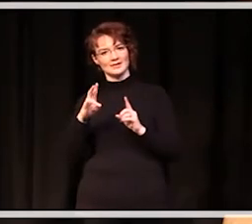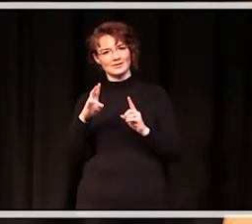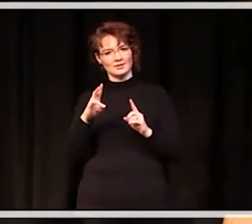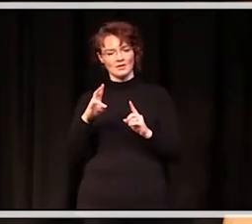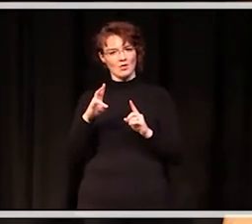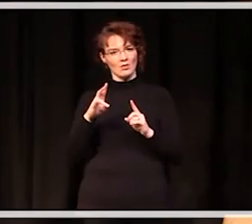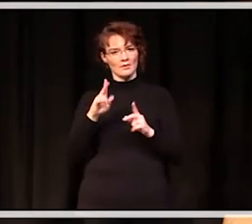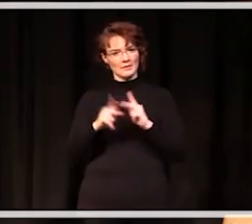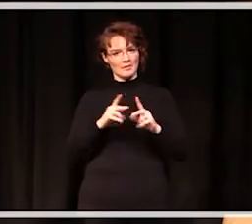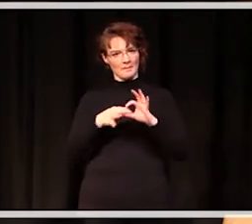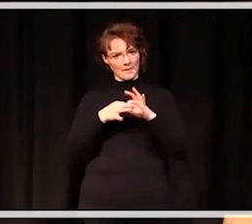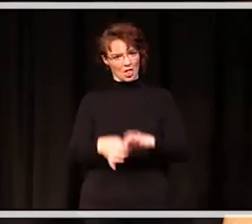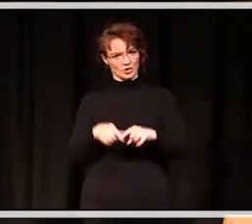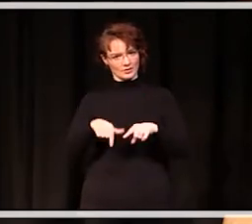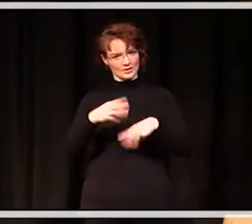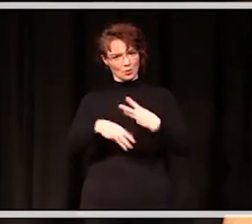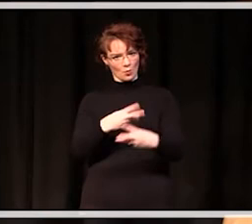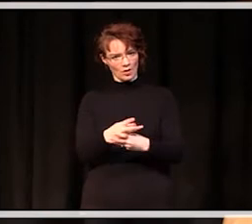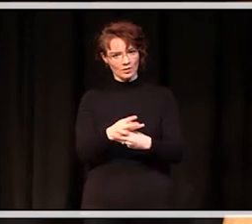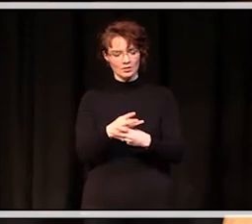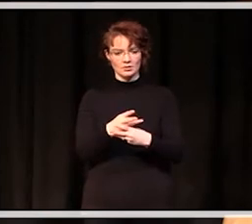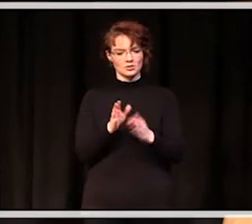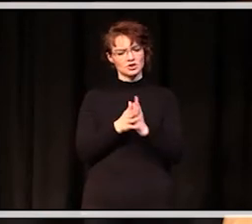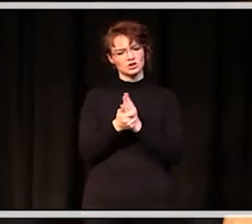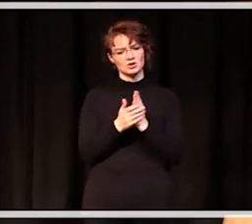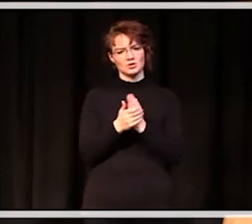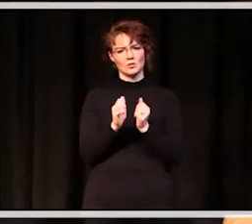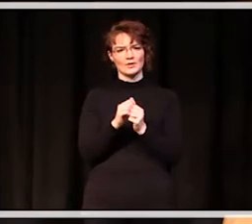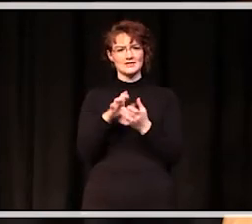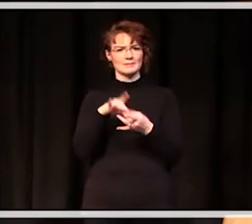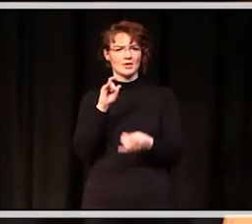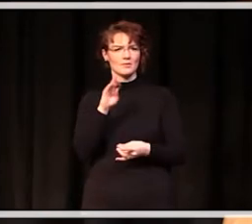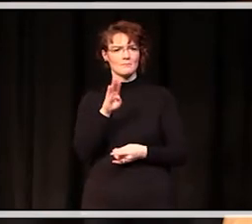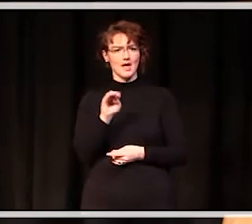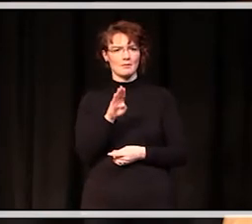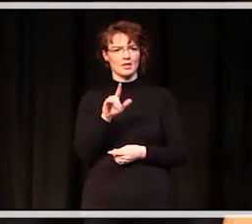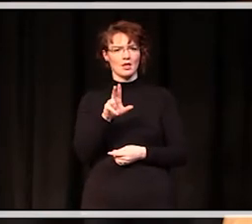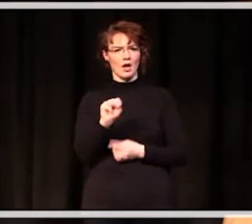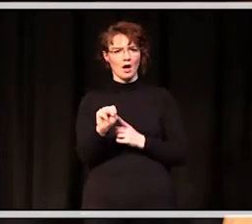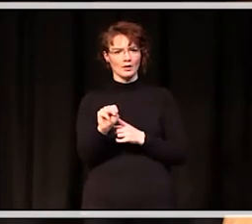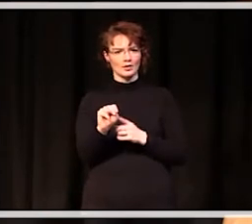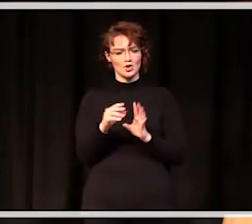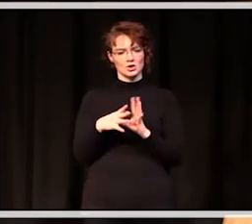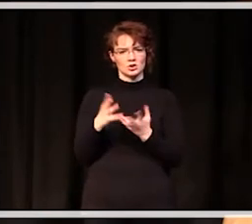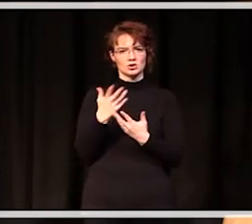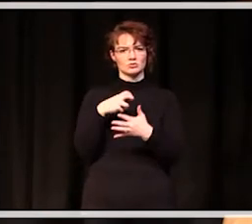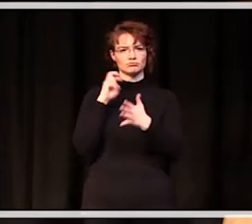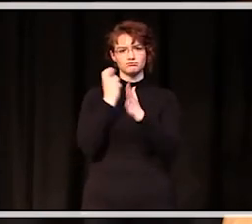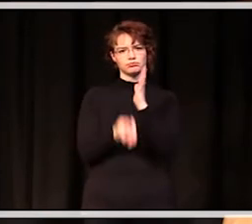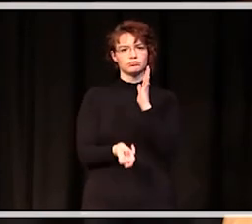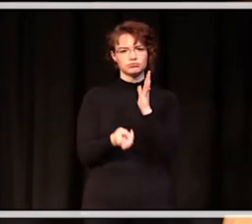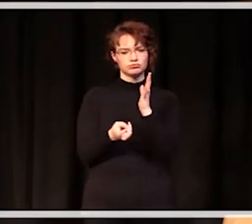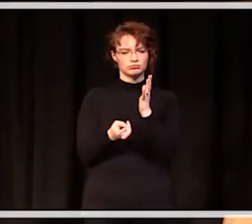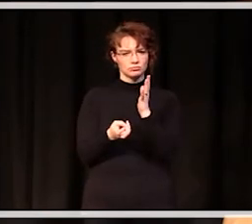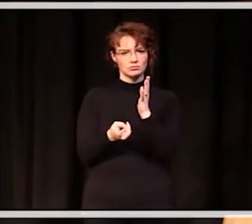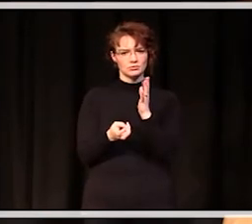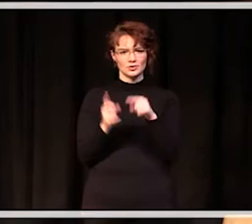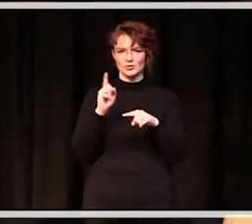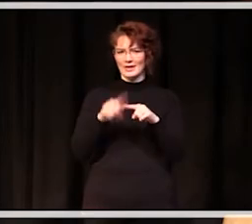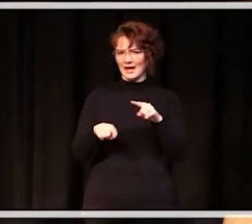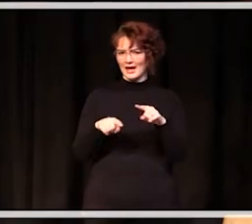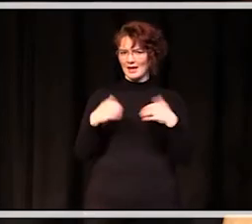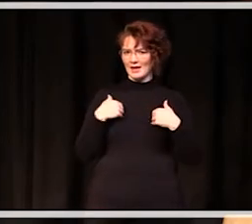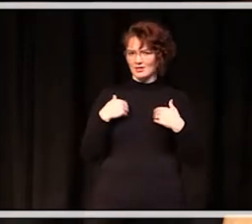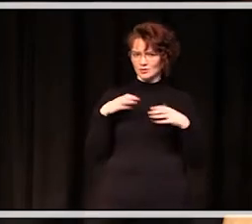this world and they're committing adultery with the spirit of Babylon. And friends, you can't commit adultery